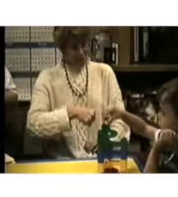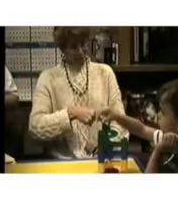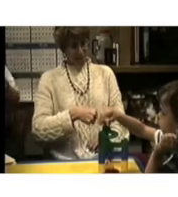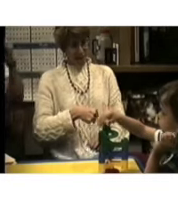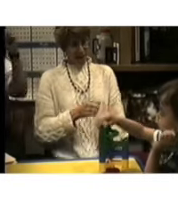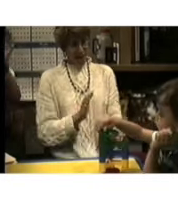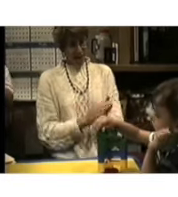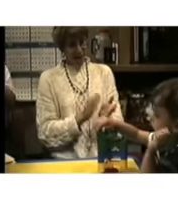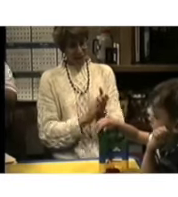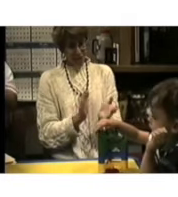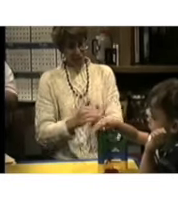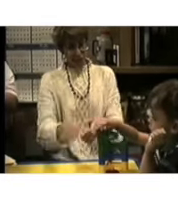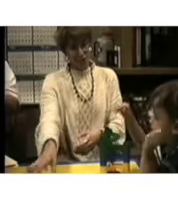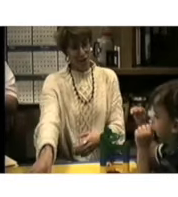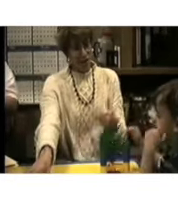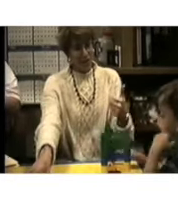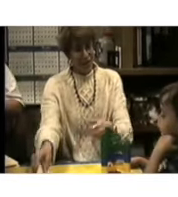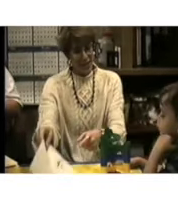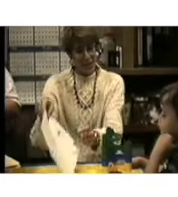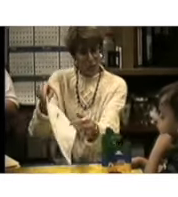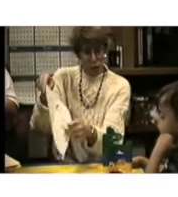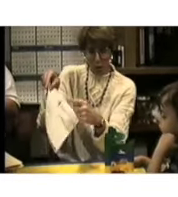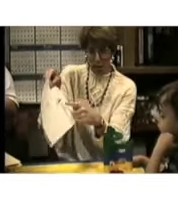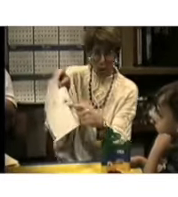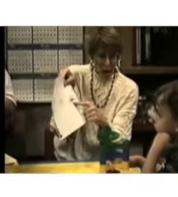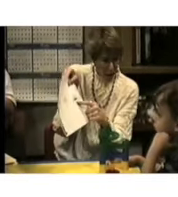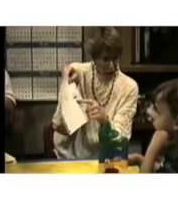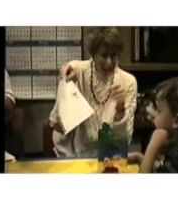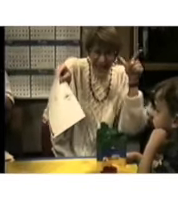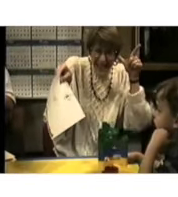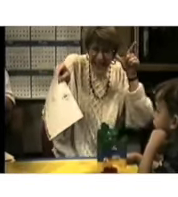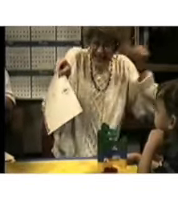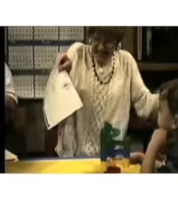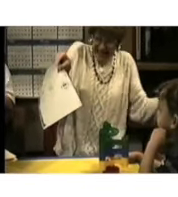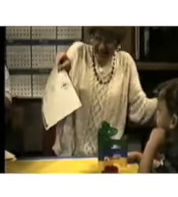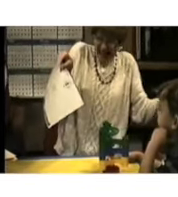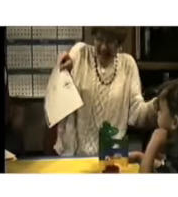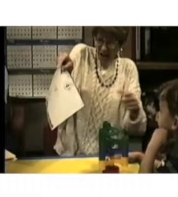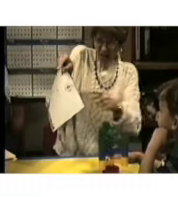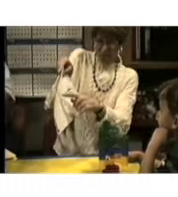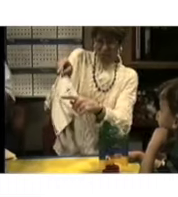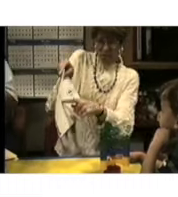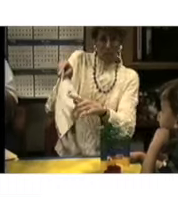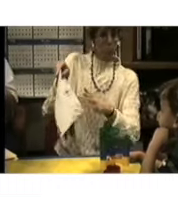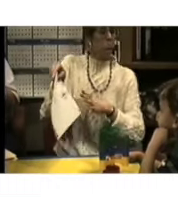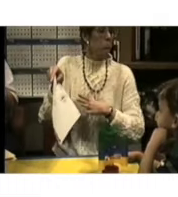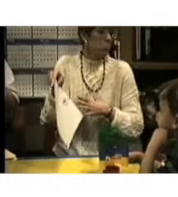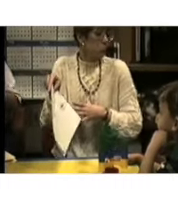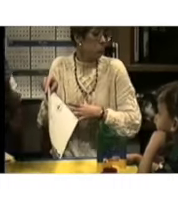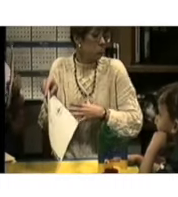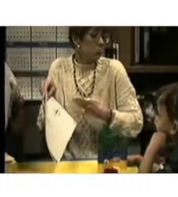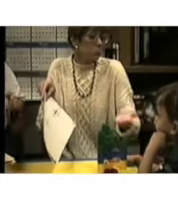Good. All right, good for you. Okay, Daniel, which one? Loud?